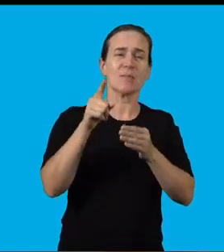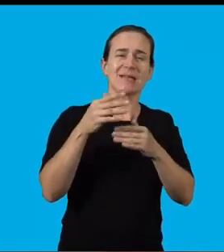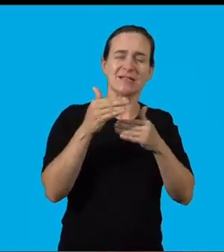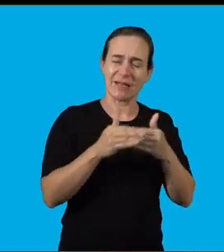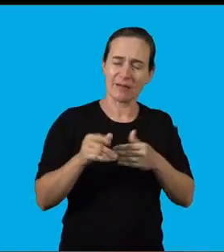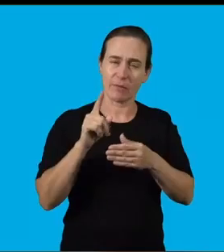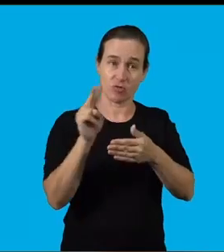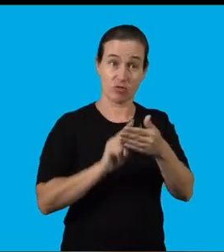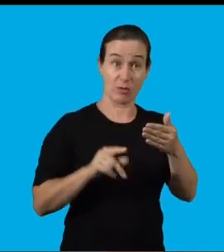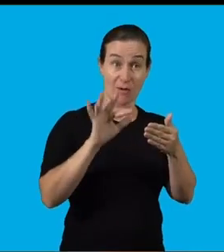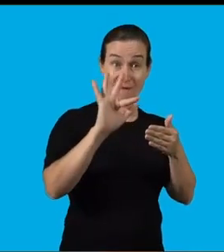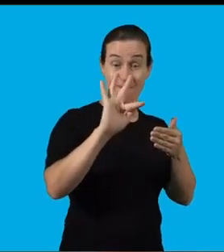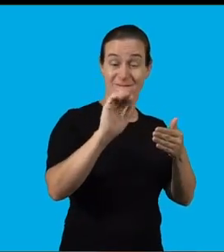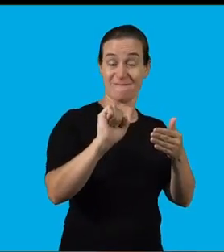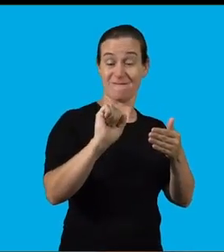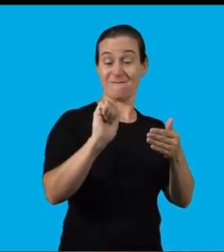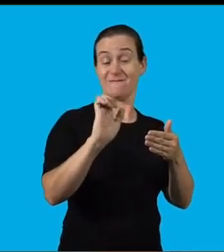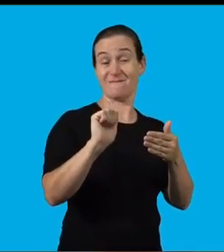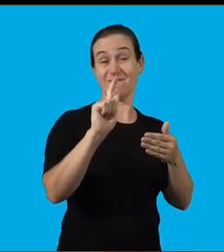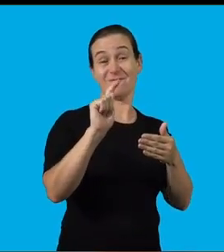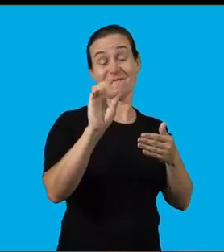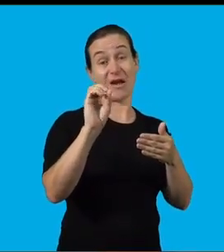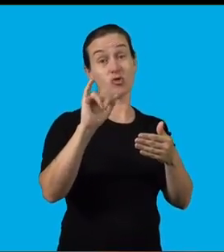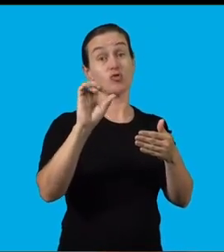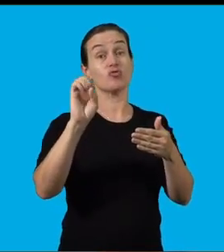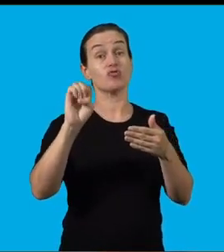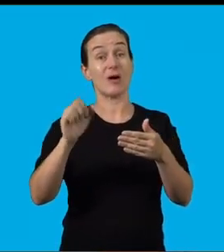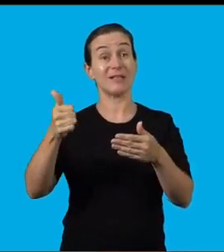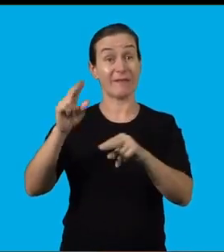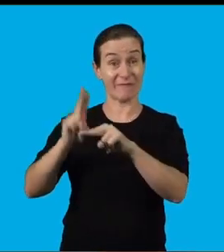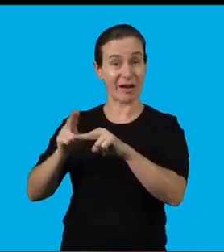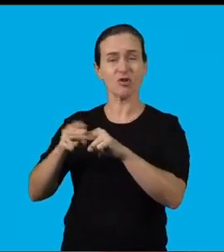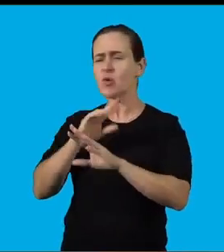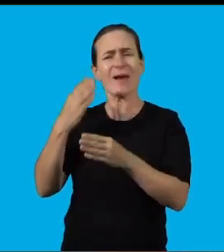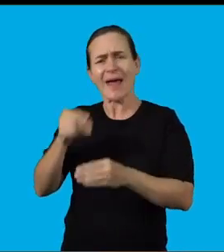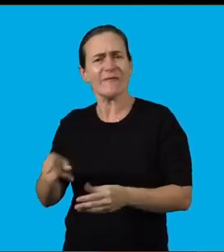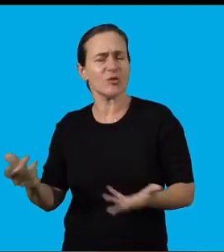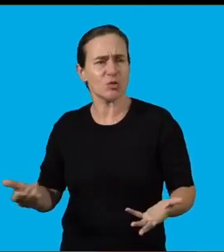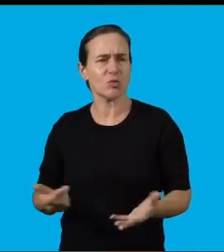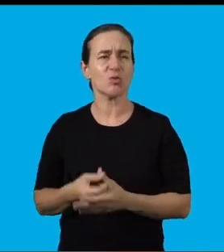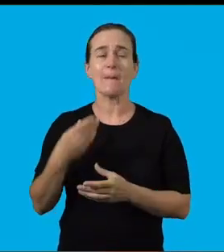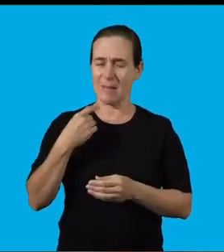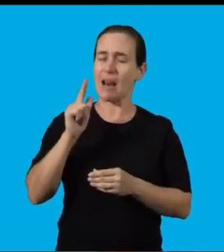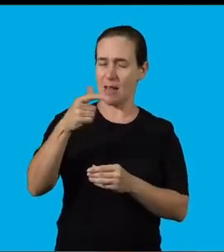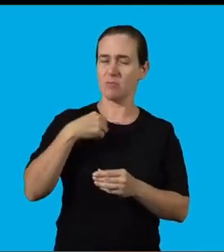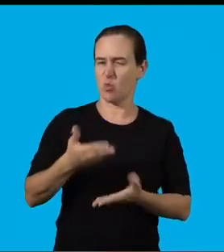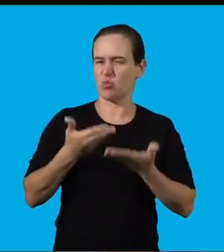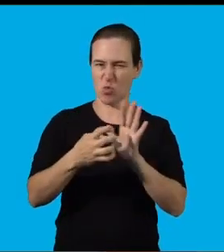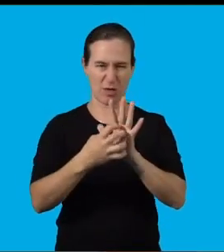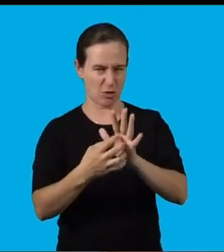the question properly and sometimes factorizing functions that are already factorized. And I've got an example to show